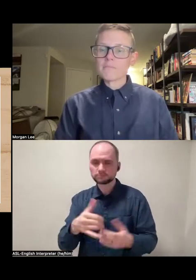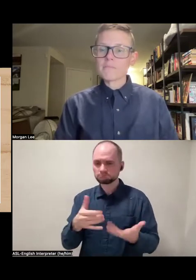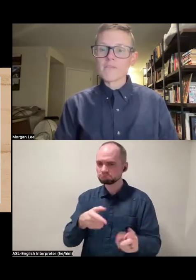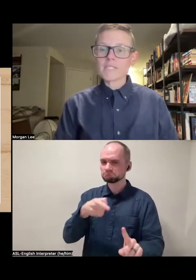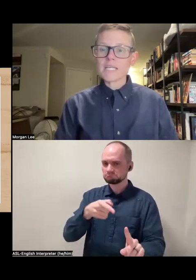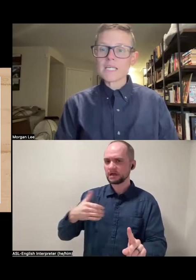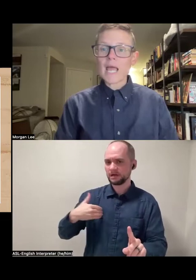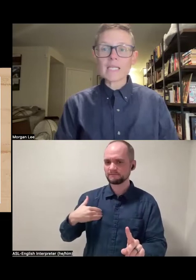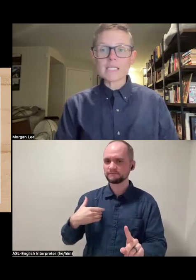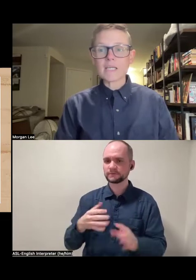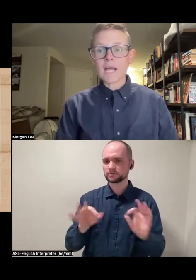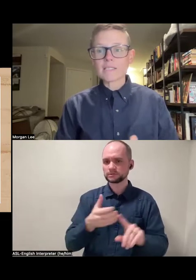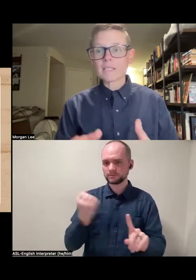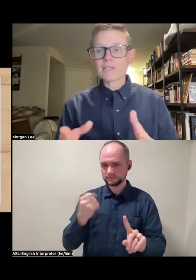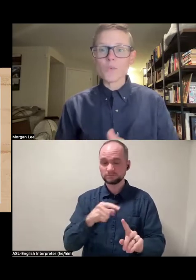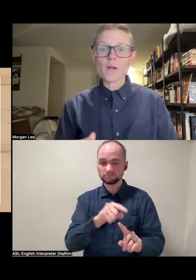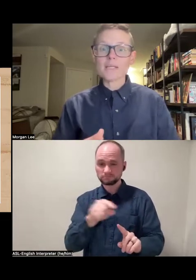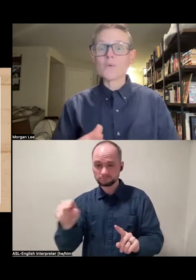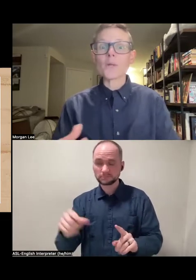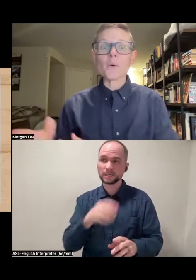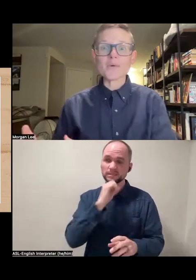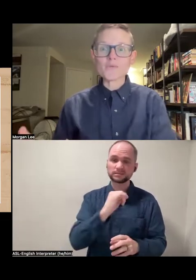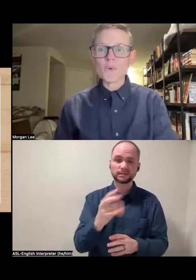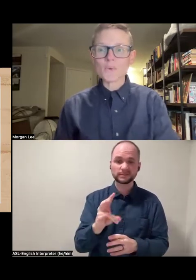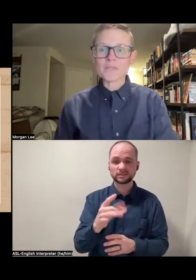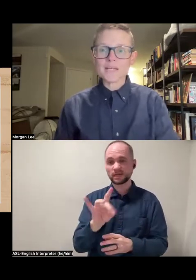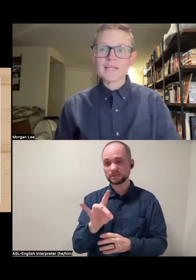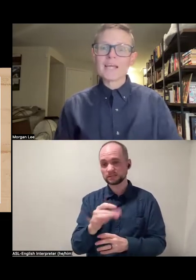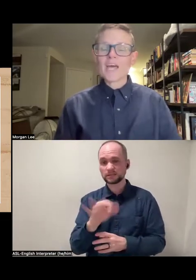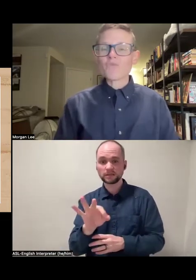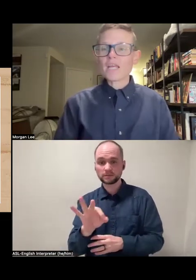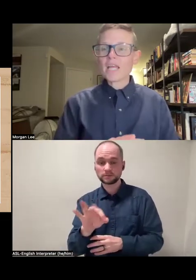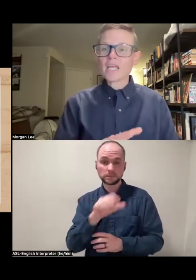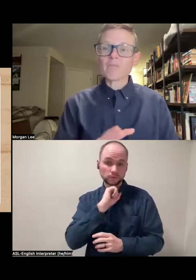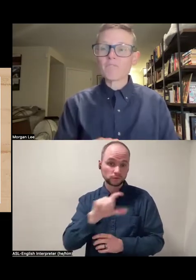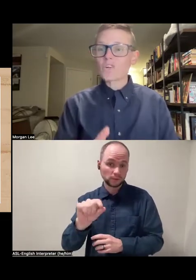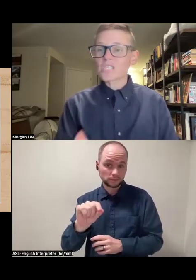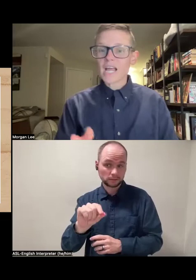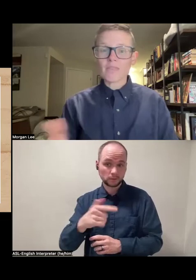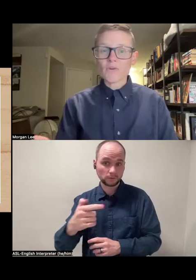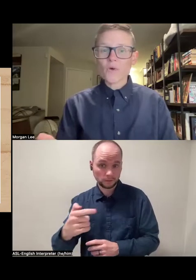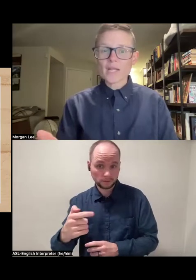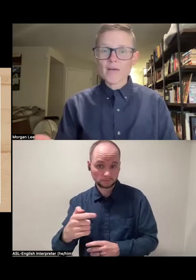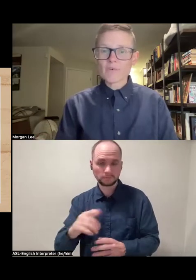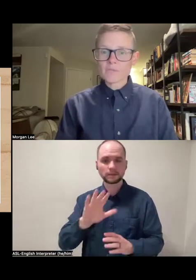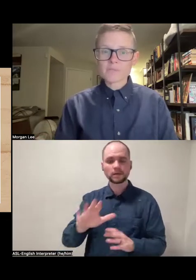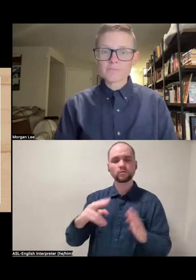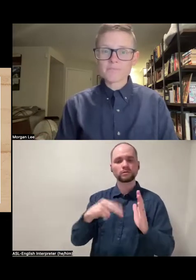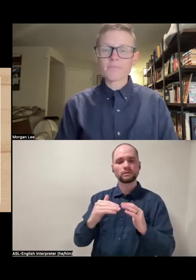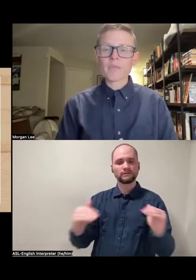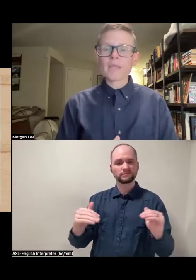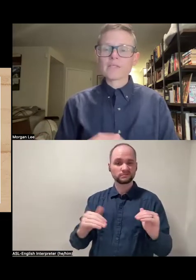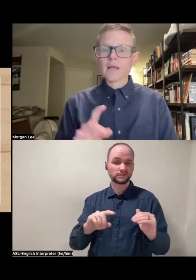be 17, 18, 19, 20, 21 years old and reading first, second, third grade